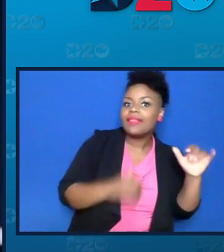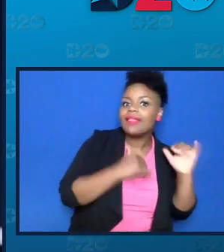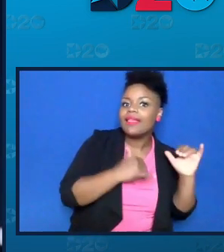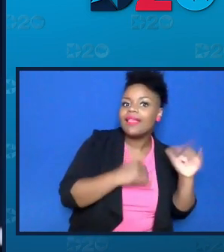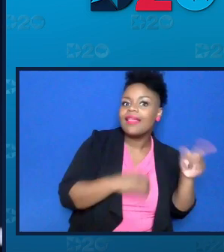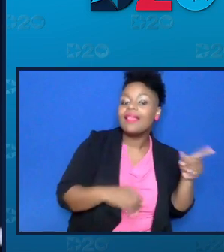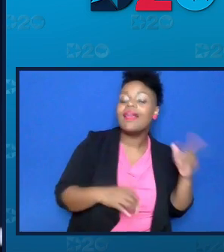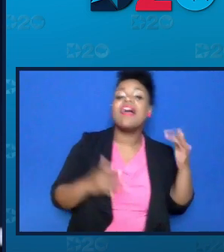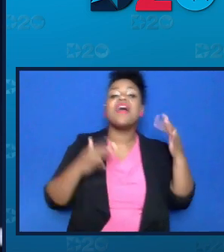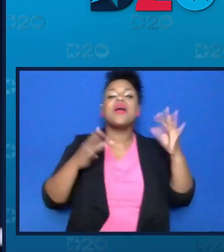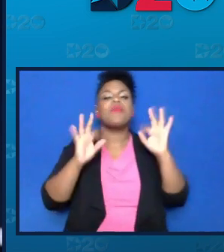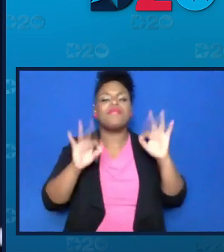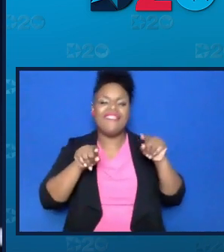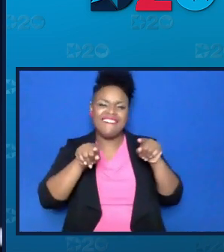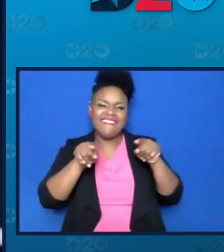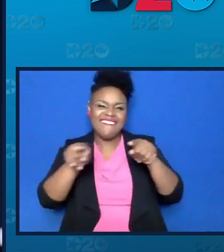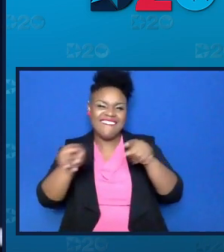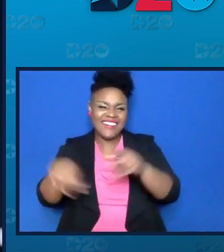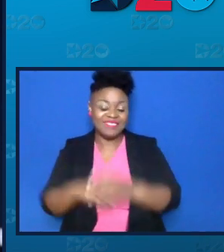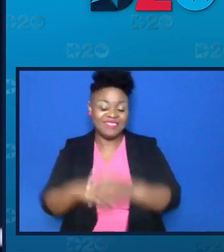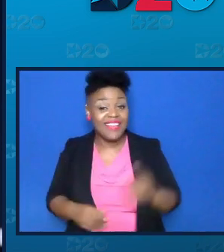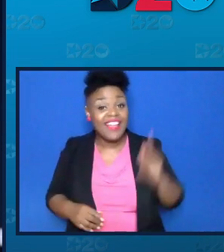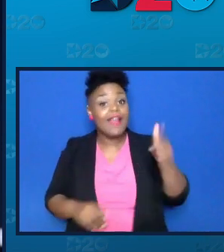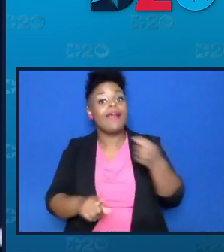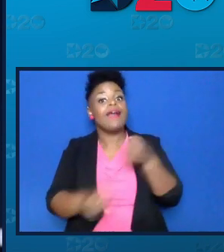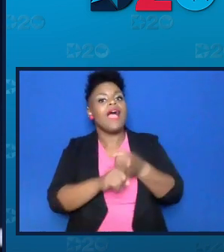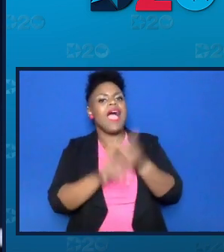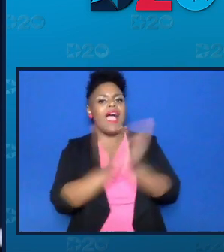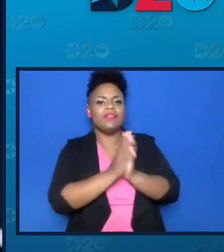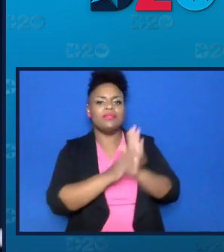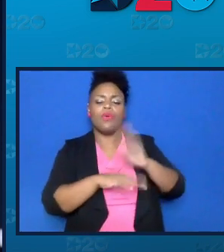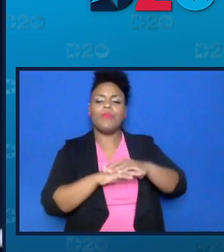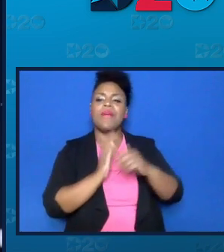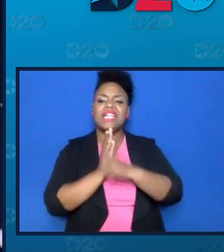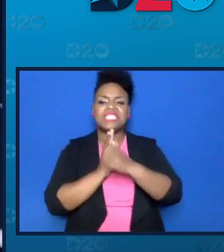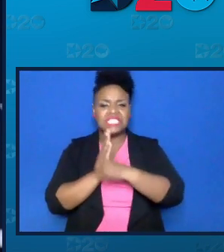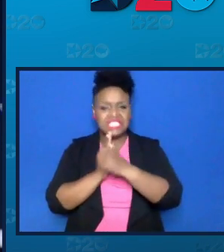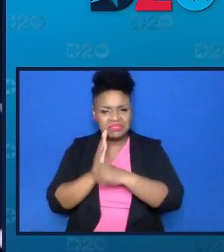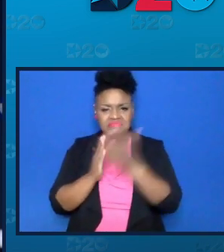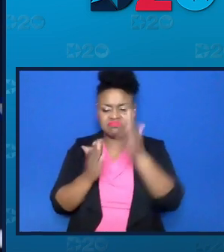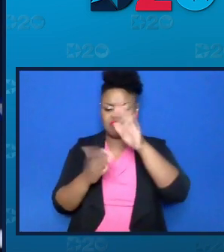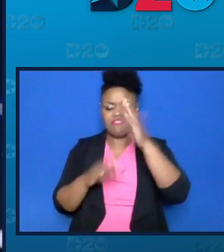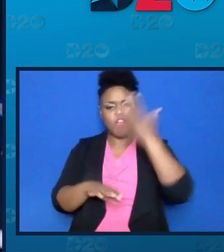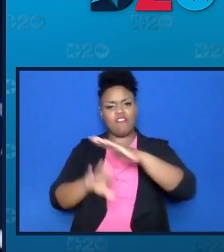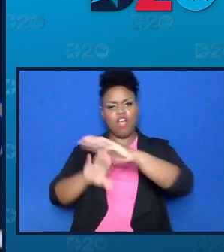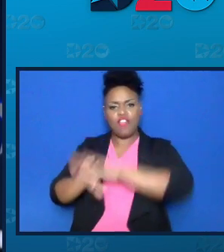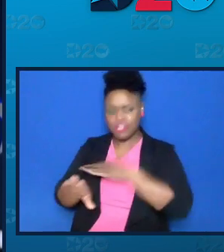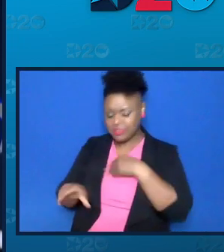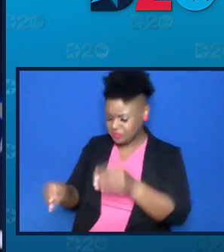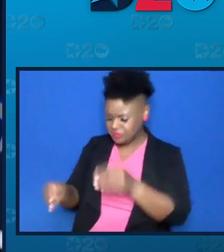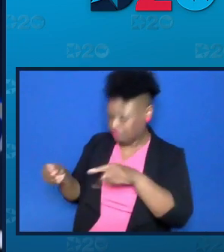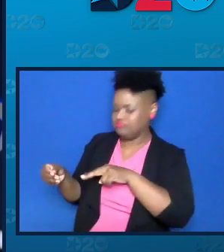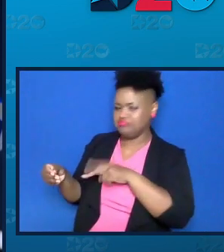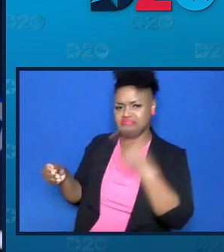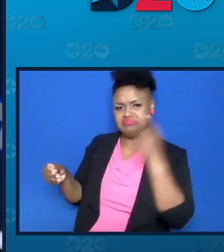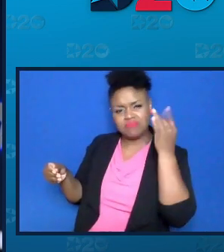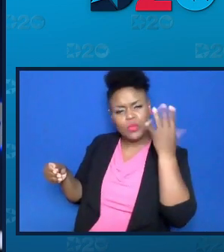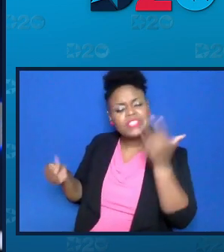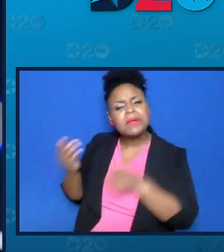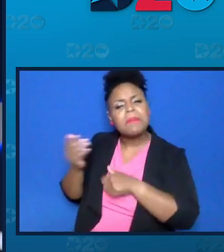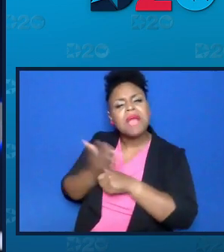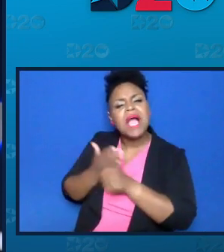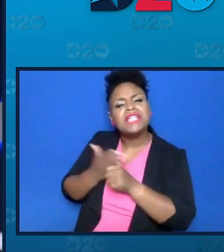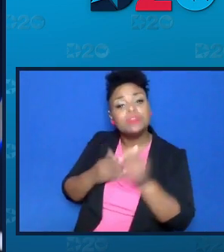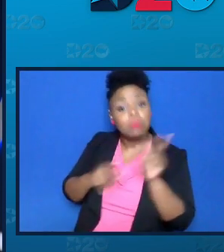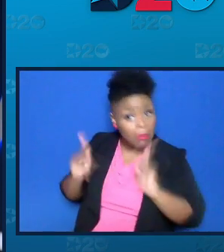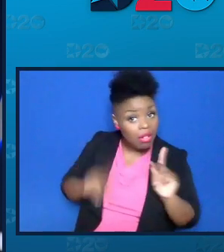so excited. It was like, oh, what's it going to be, People or Vogue or Rolling Stone? Well, it turns out it was